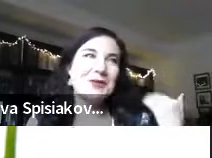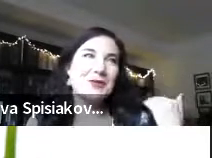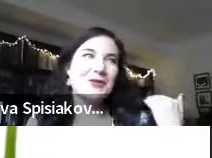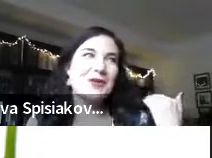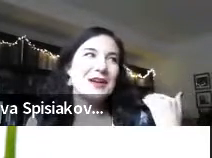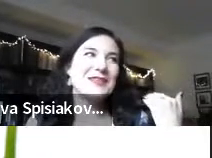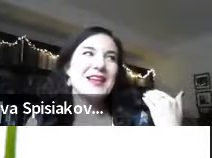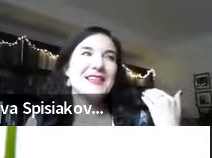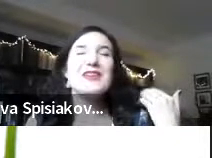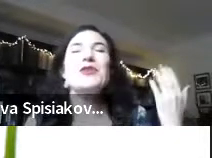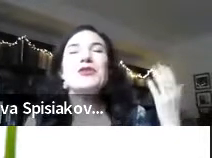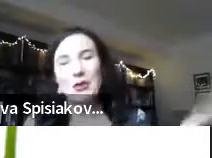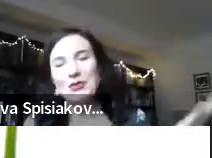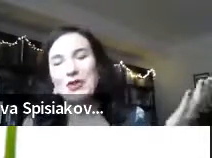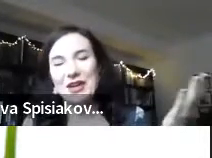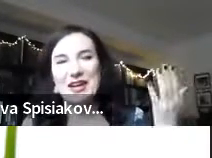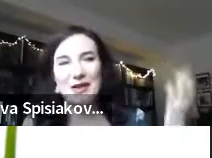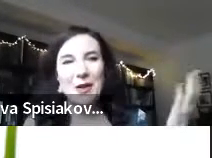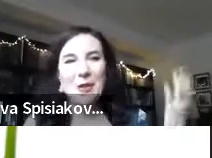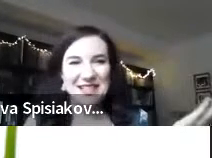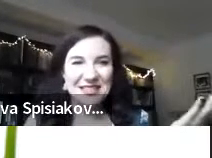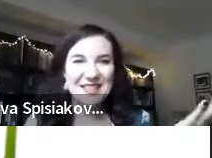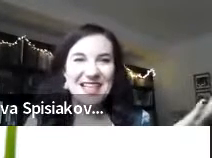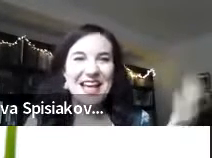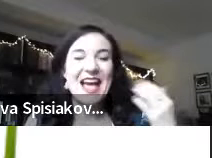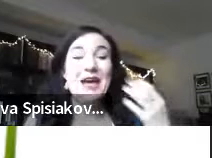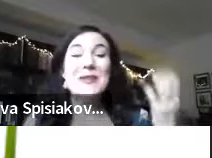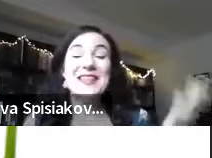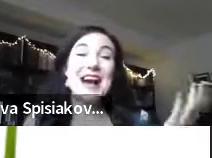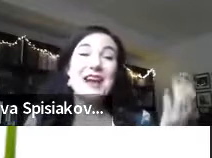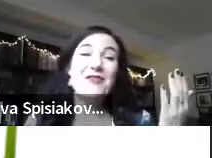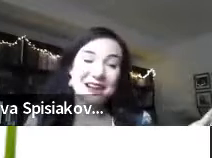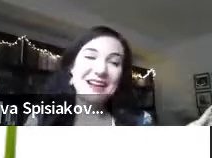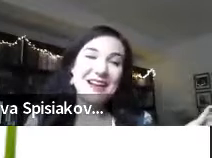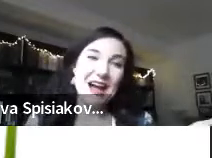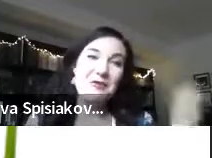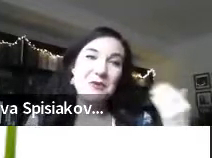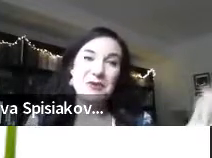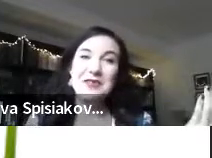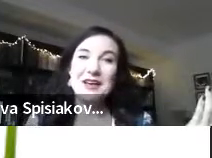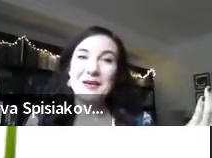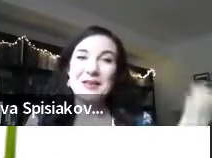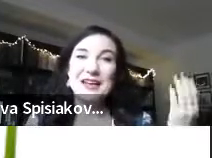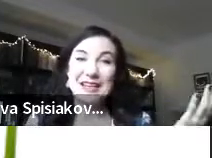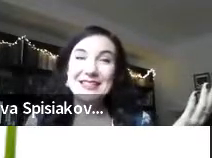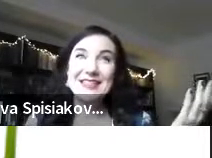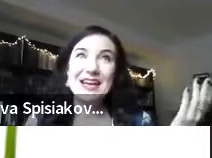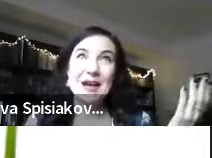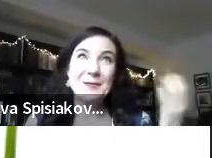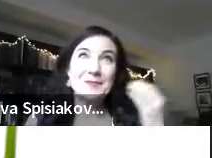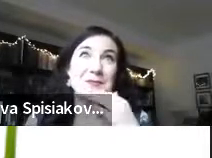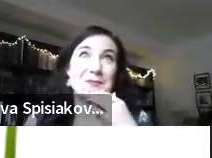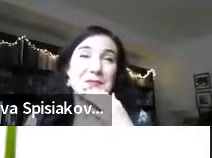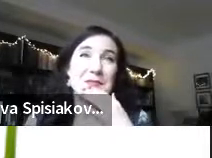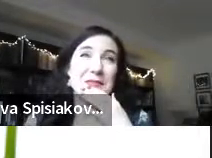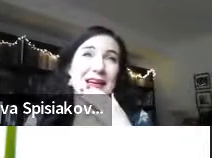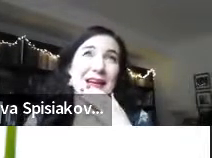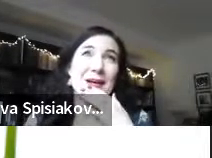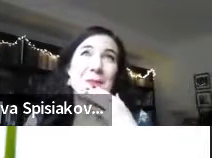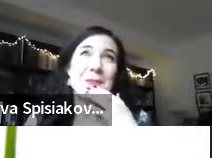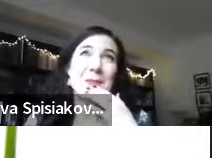they're they're not known for their objectivity, but they are, funnily enough, one of the least